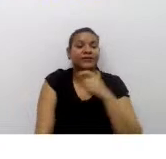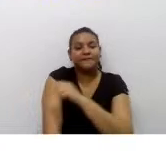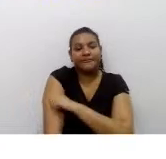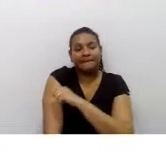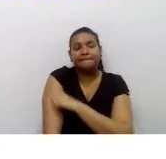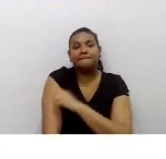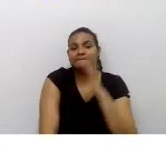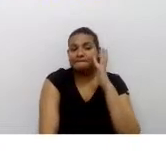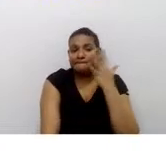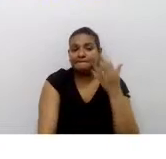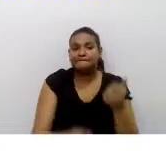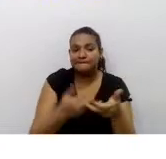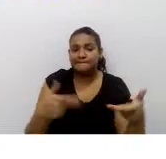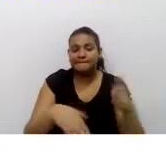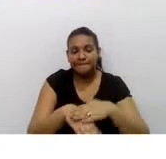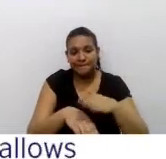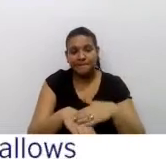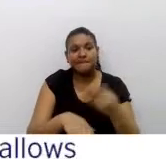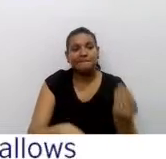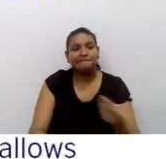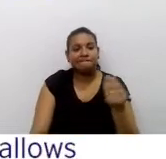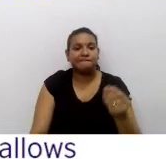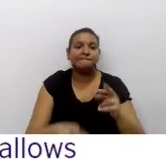what you're used to.